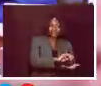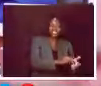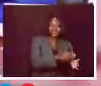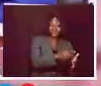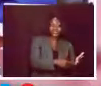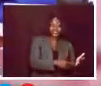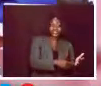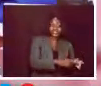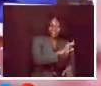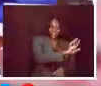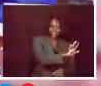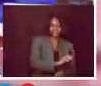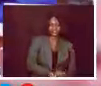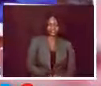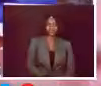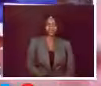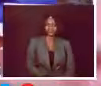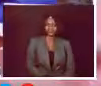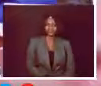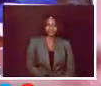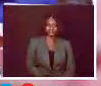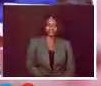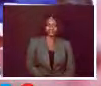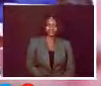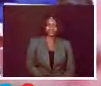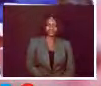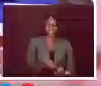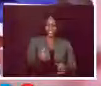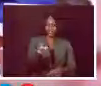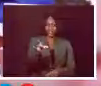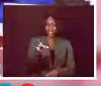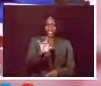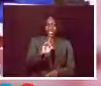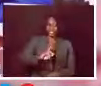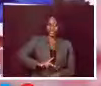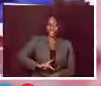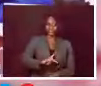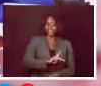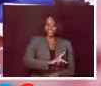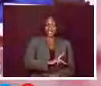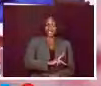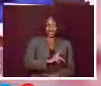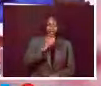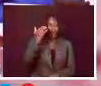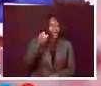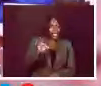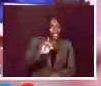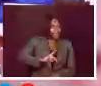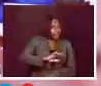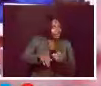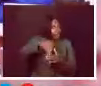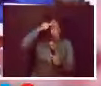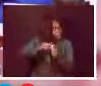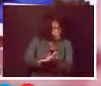meaning what you call a 5. You came to the 8th Parliament. Because the 8th Parliament is something that all of us can remember